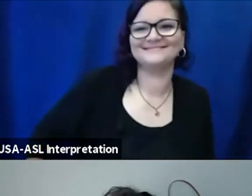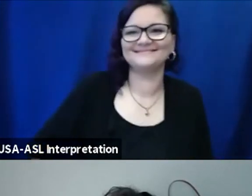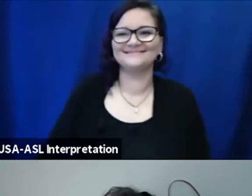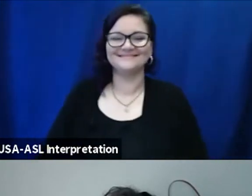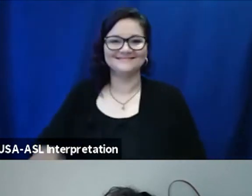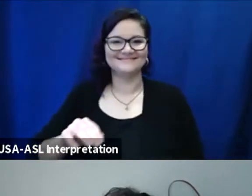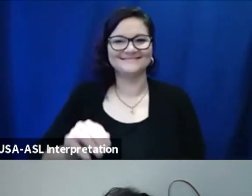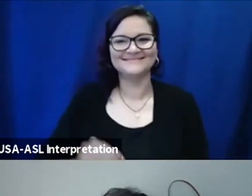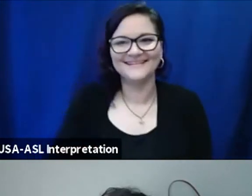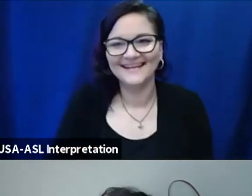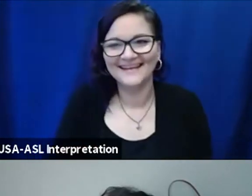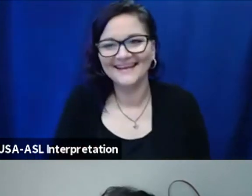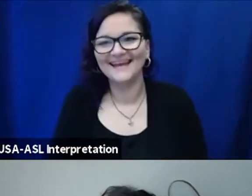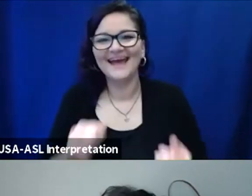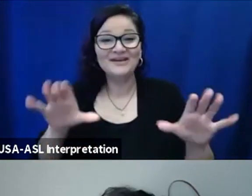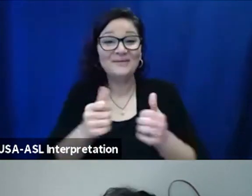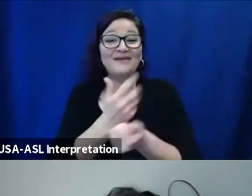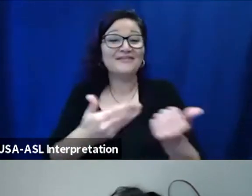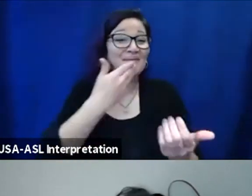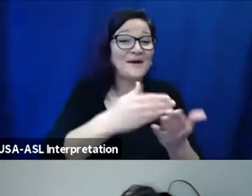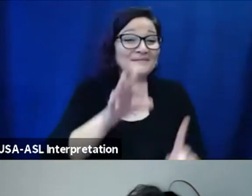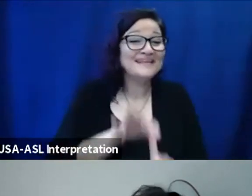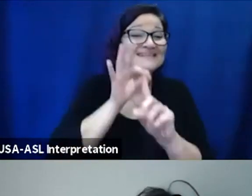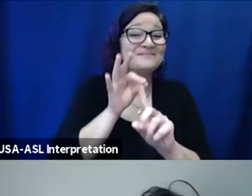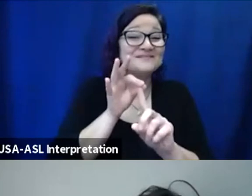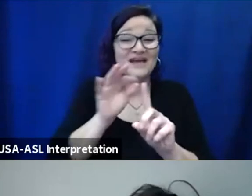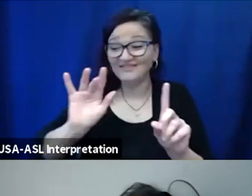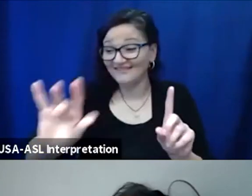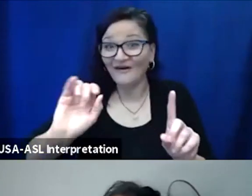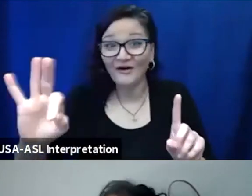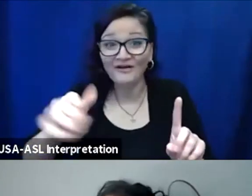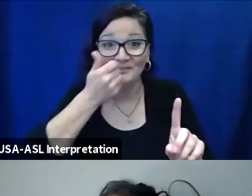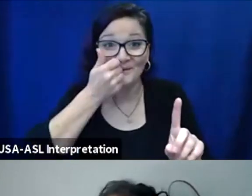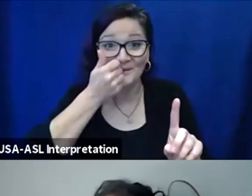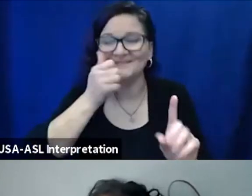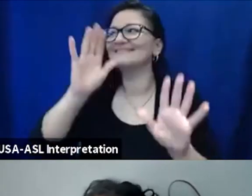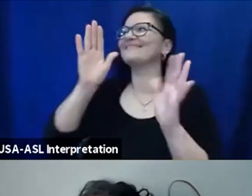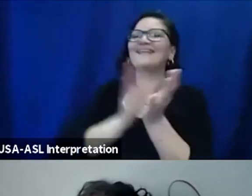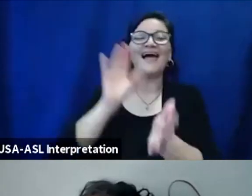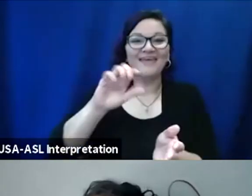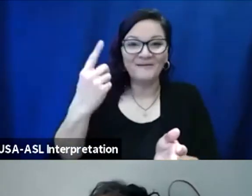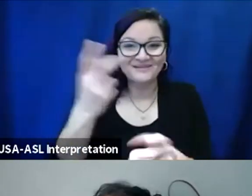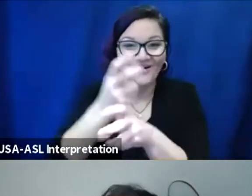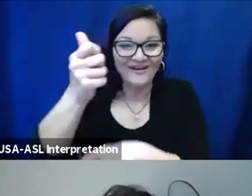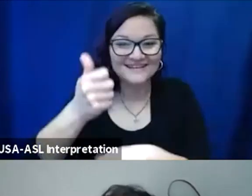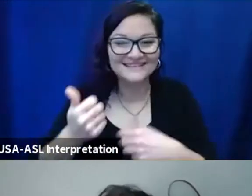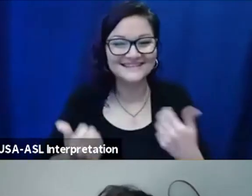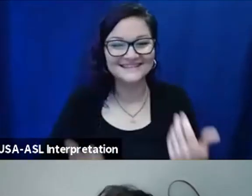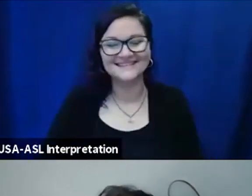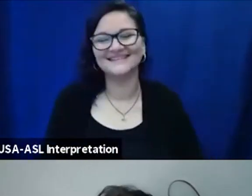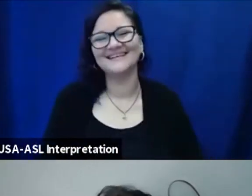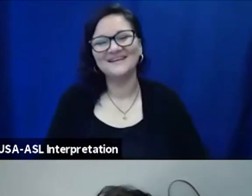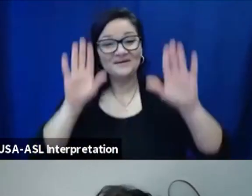Do everything well except turn that mute button off. Always the hardest part.